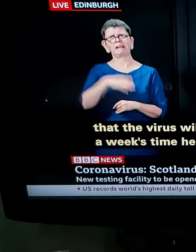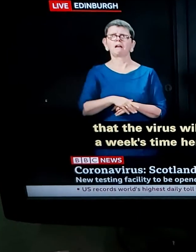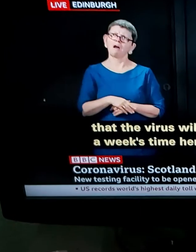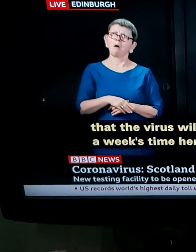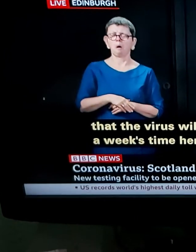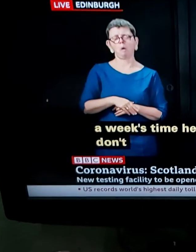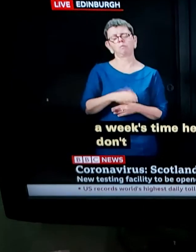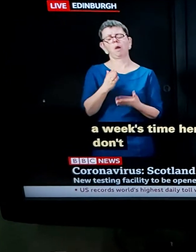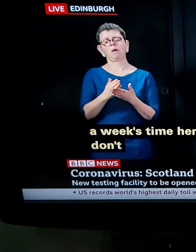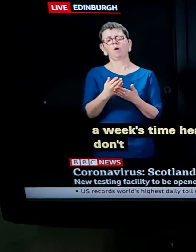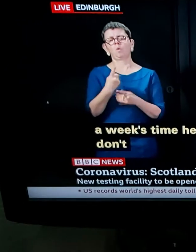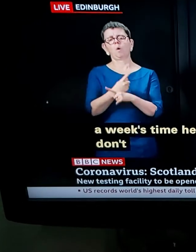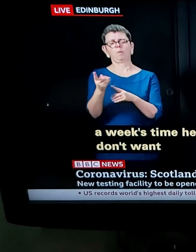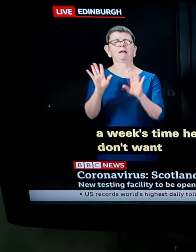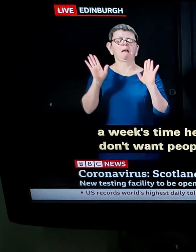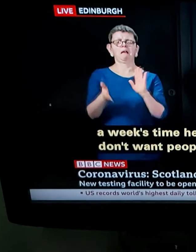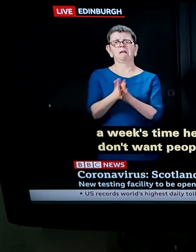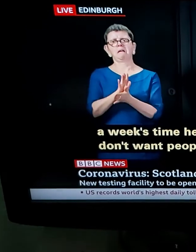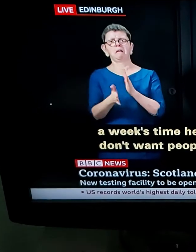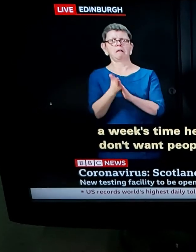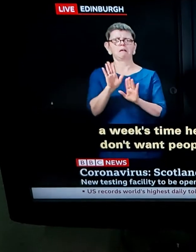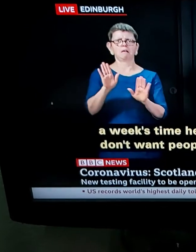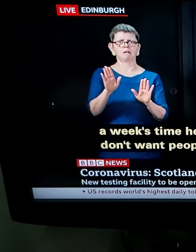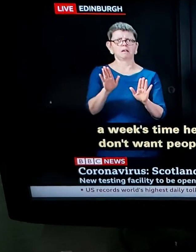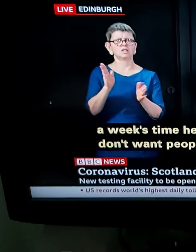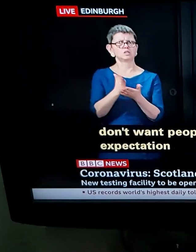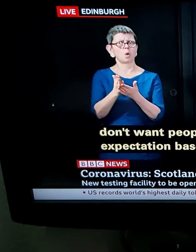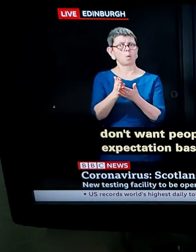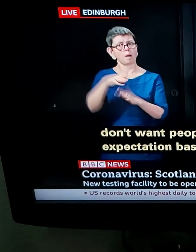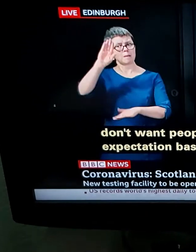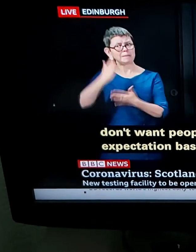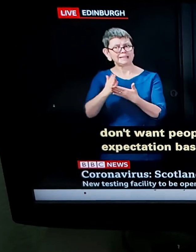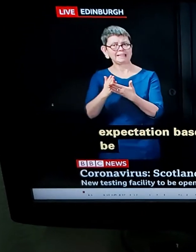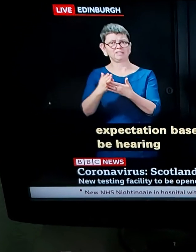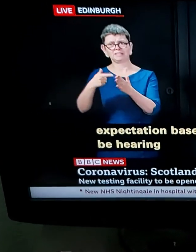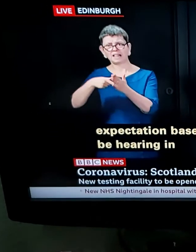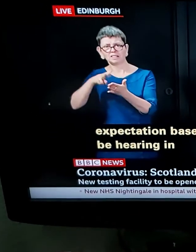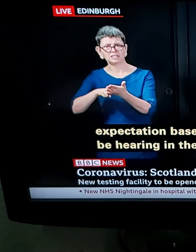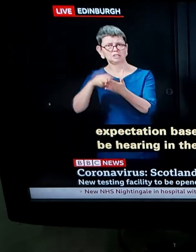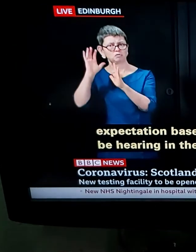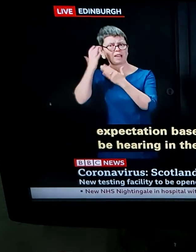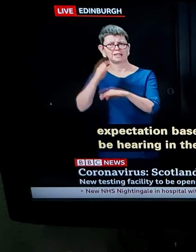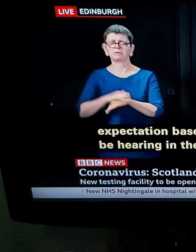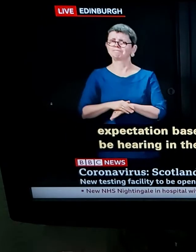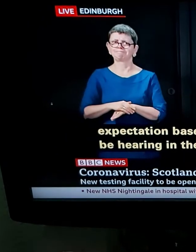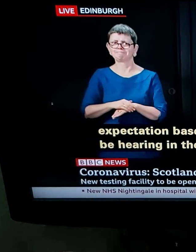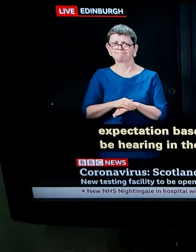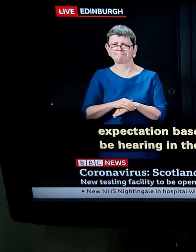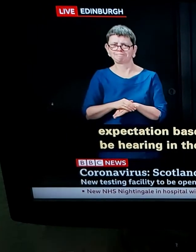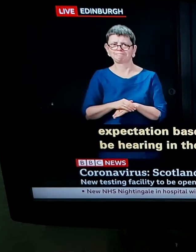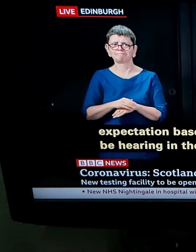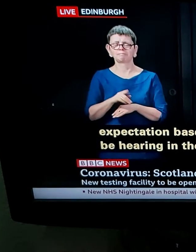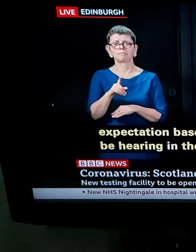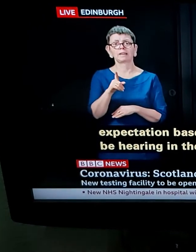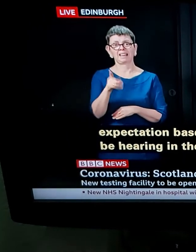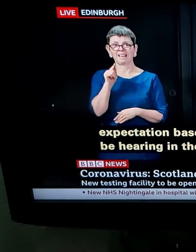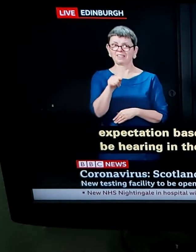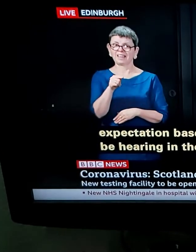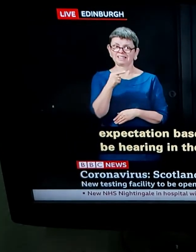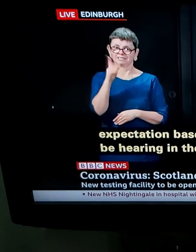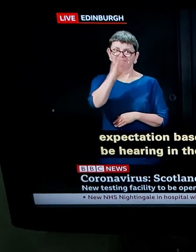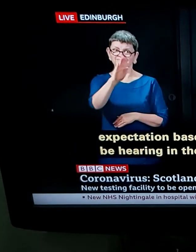false expectation based on what they might be hearing in the media today. And that message is important because I have